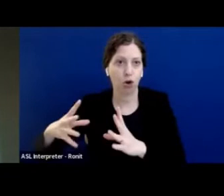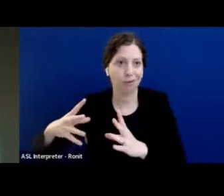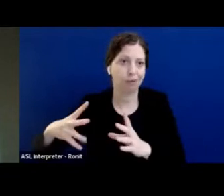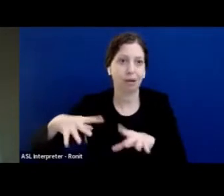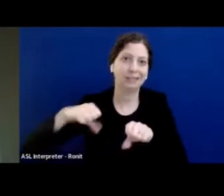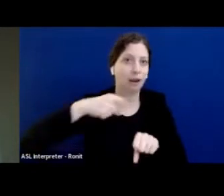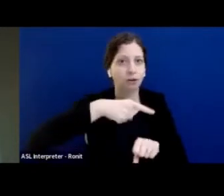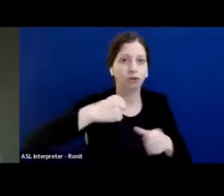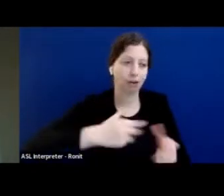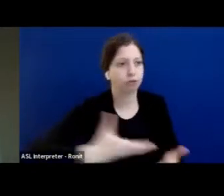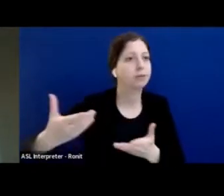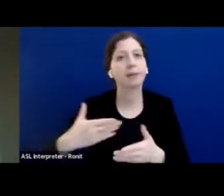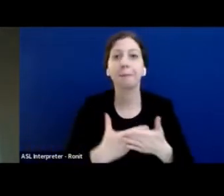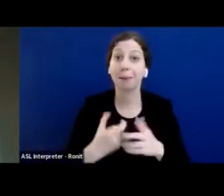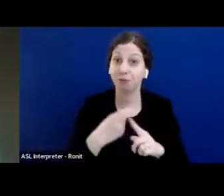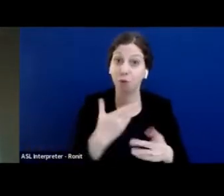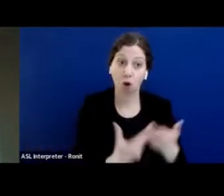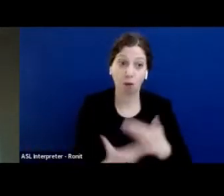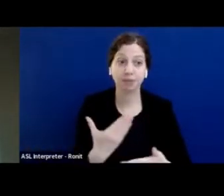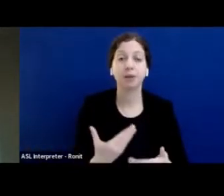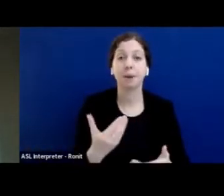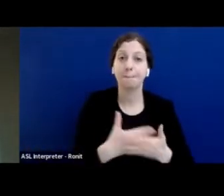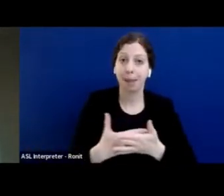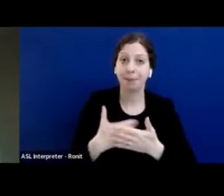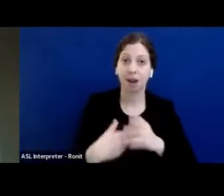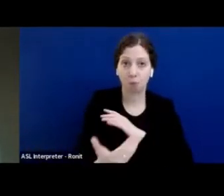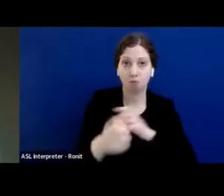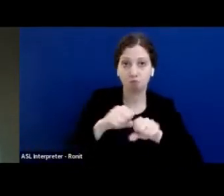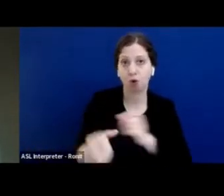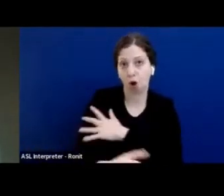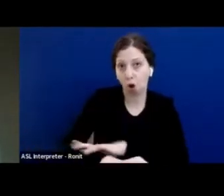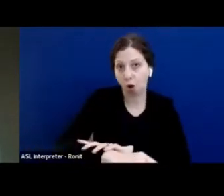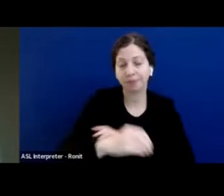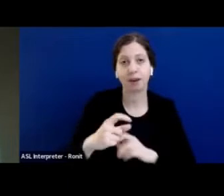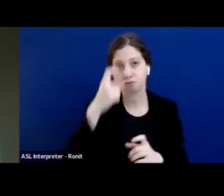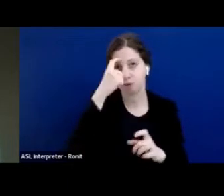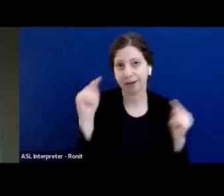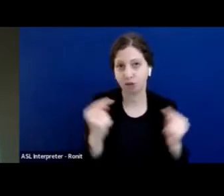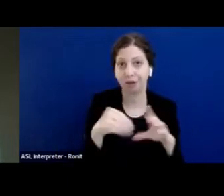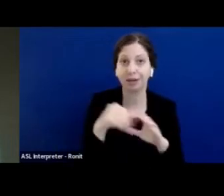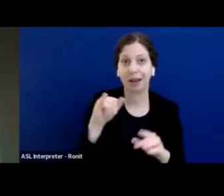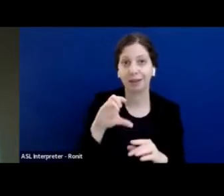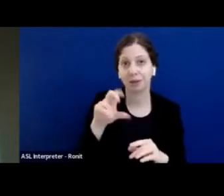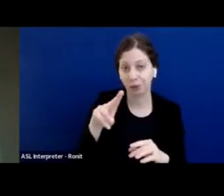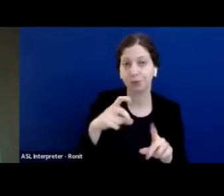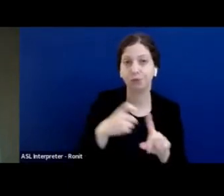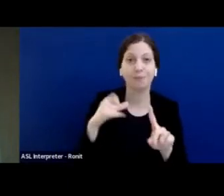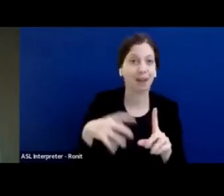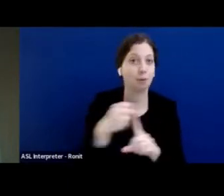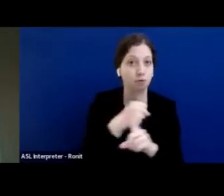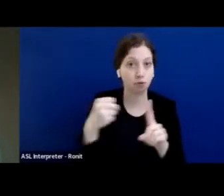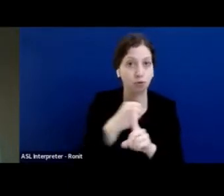of her arms. Baby ended up with a broken arm and a brain injury in the ICU due to that abuse that